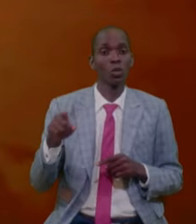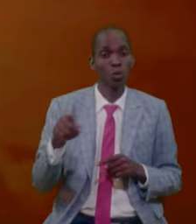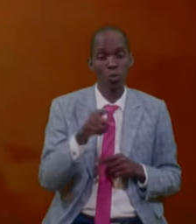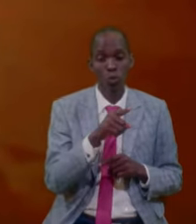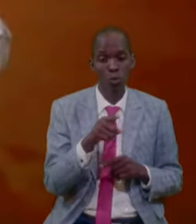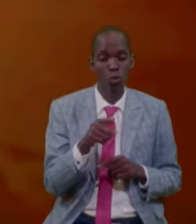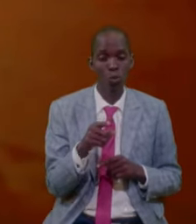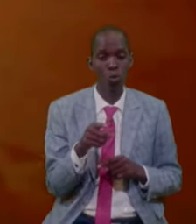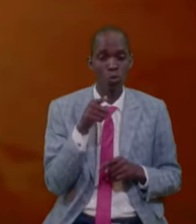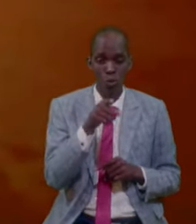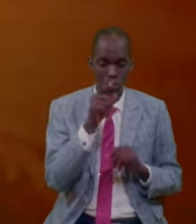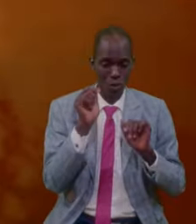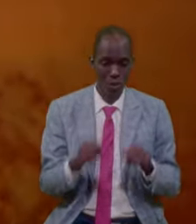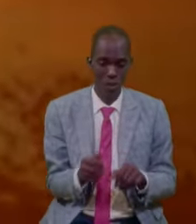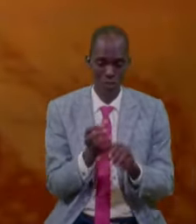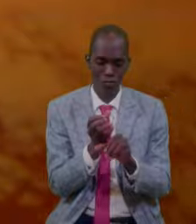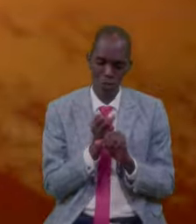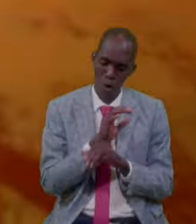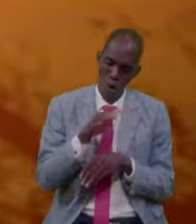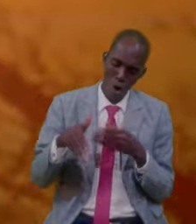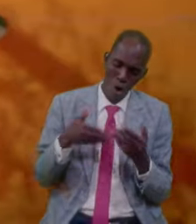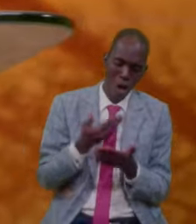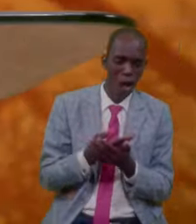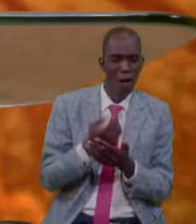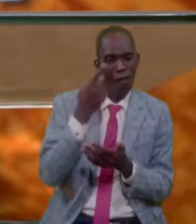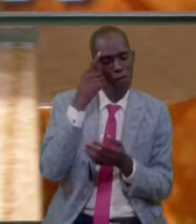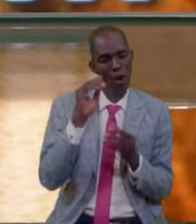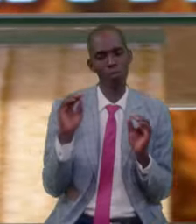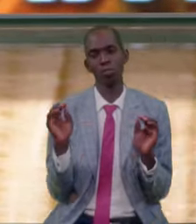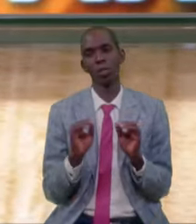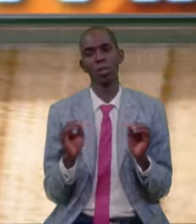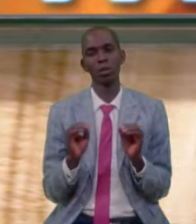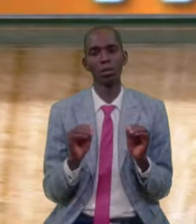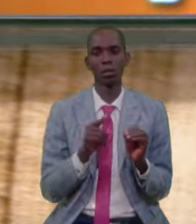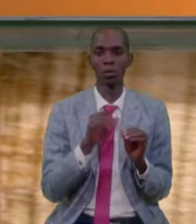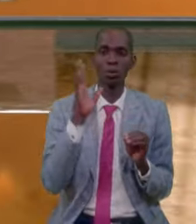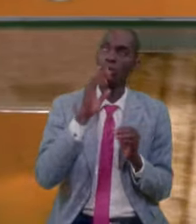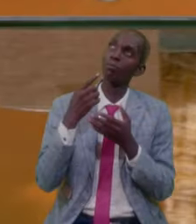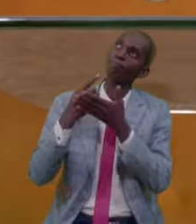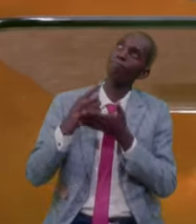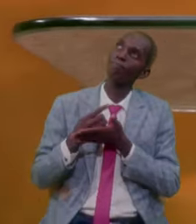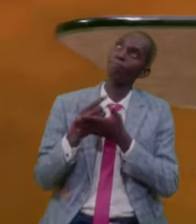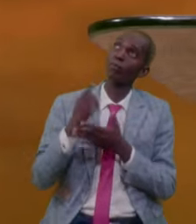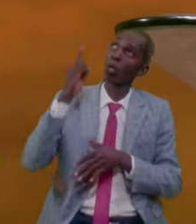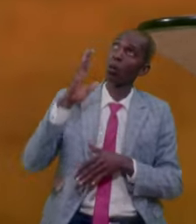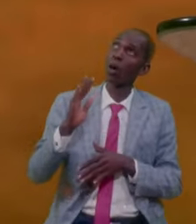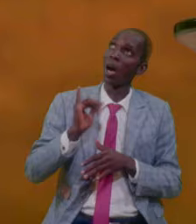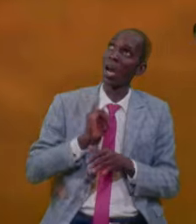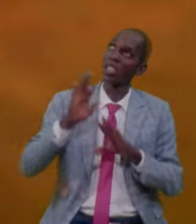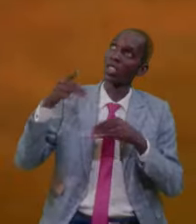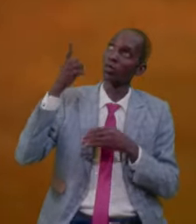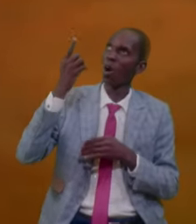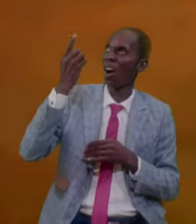nothing. If you're bargaining, God, I give part of my heart and part of my love and part of